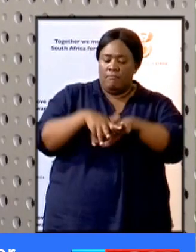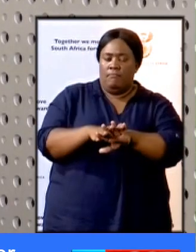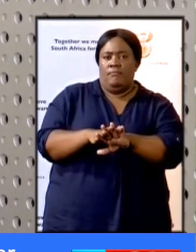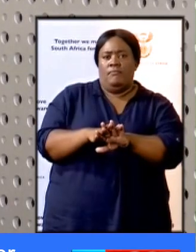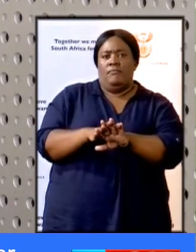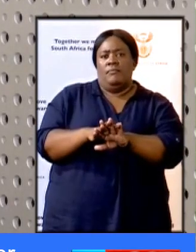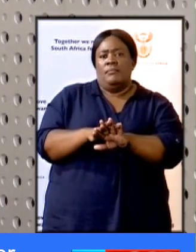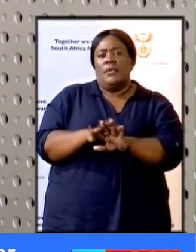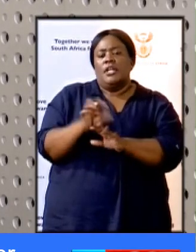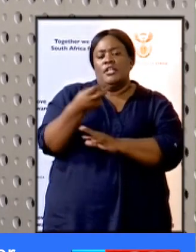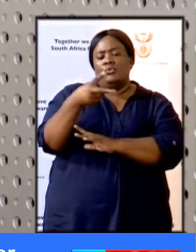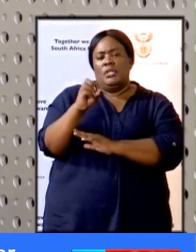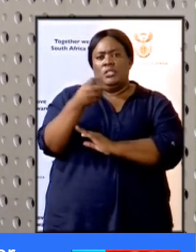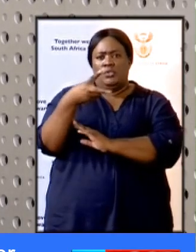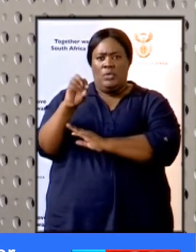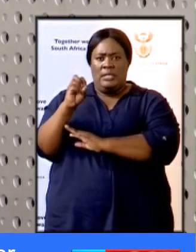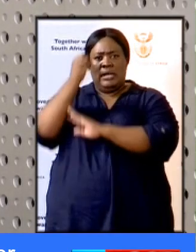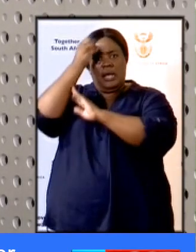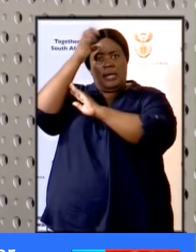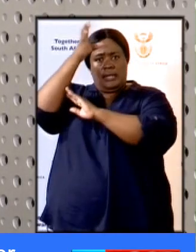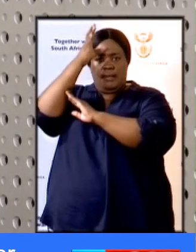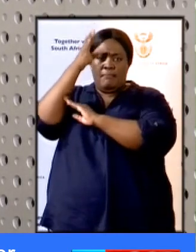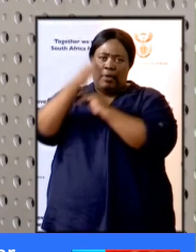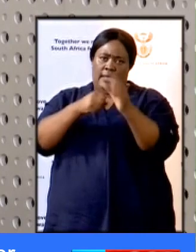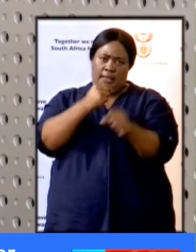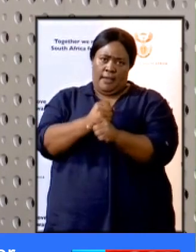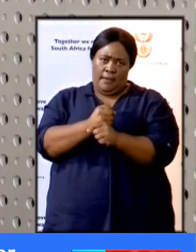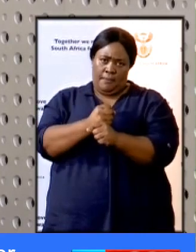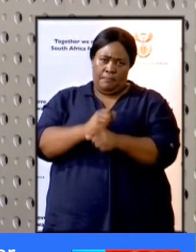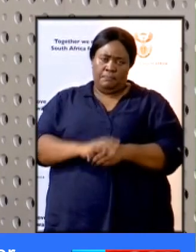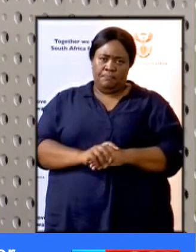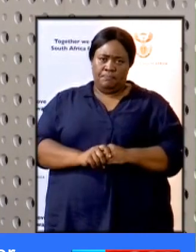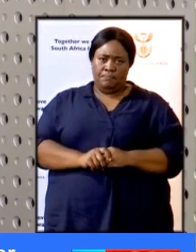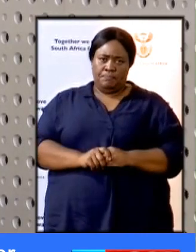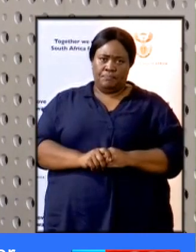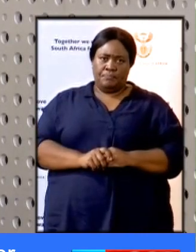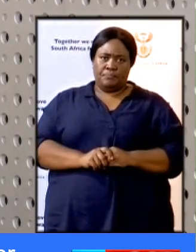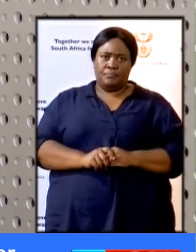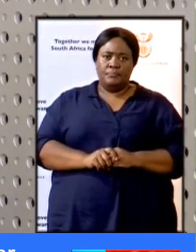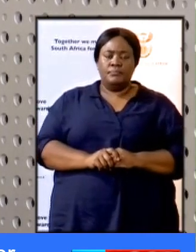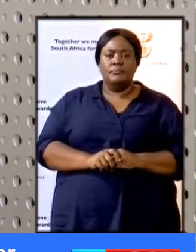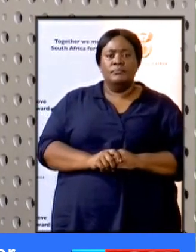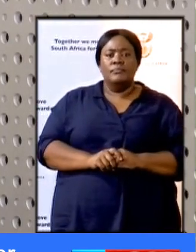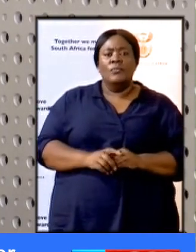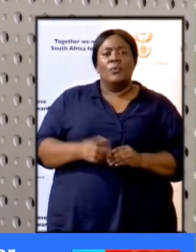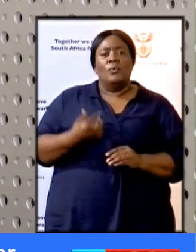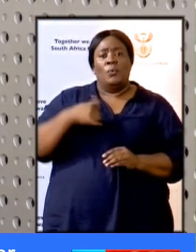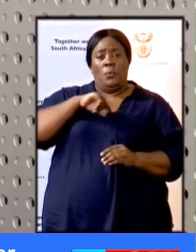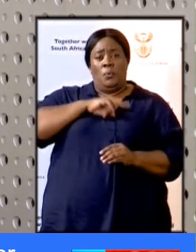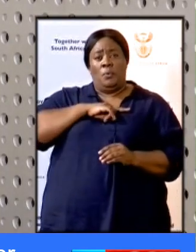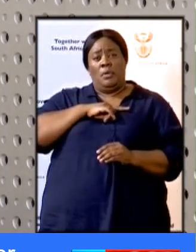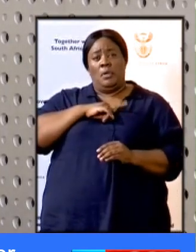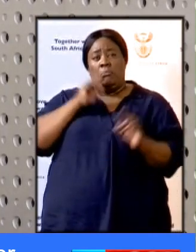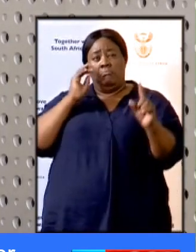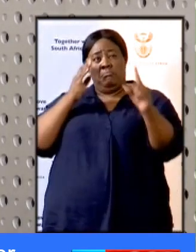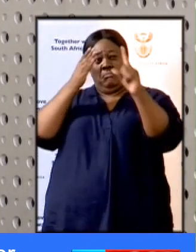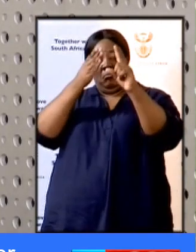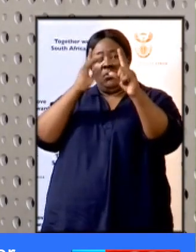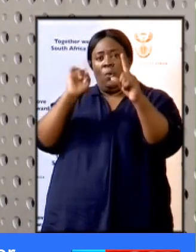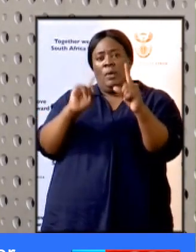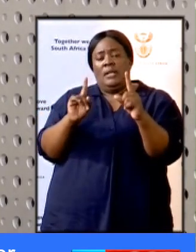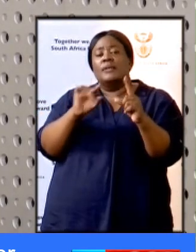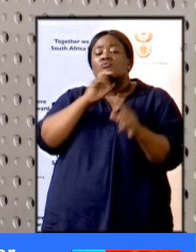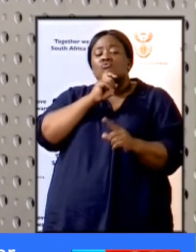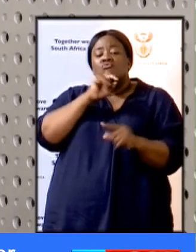academic year and the phasing in of 2021 academic year. Our intention as a sector is to use